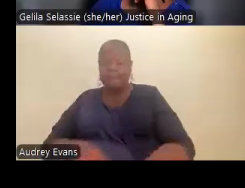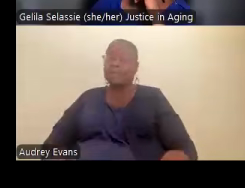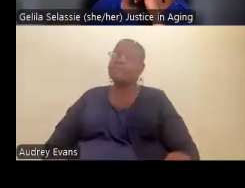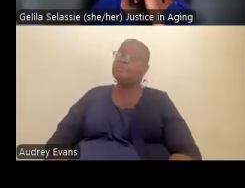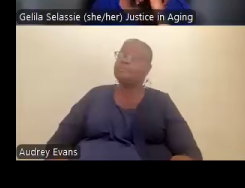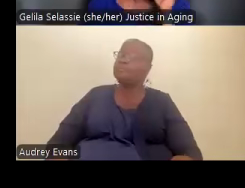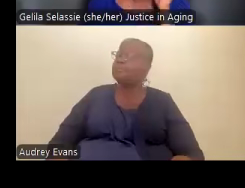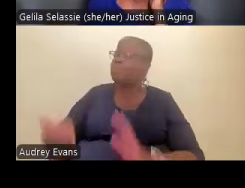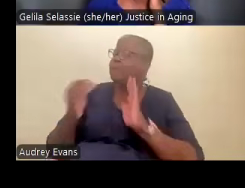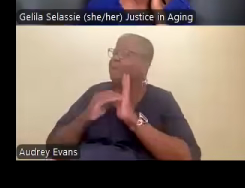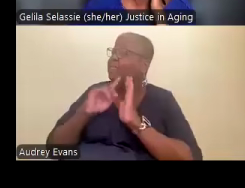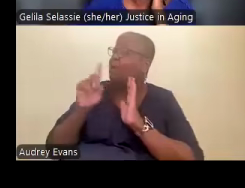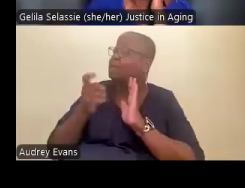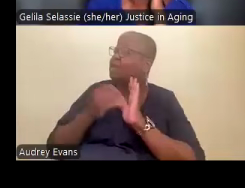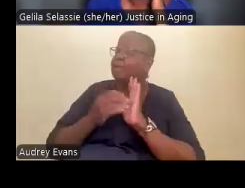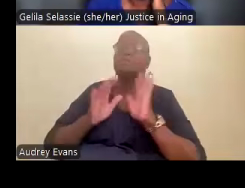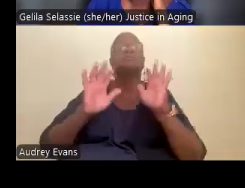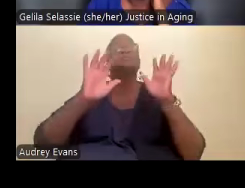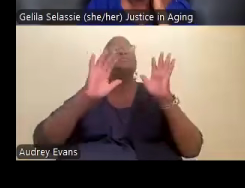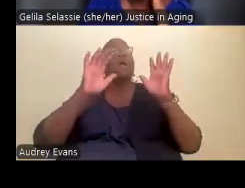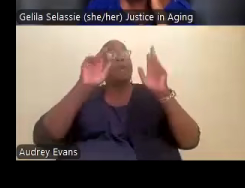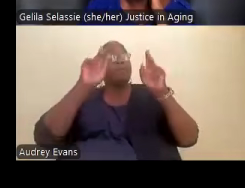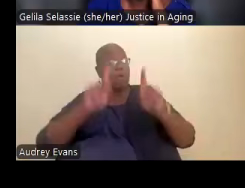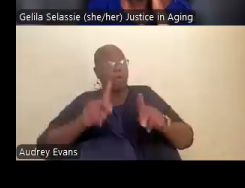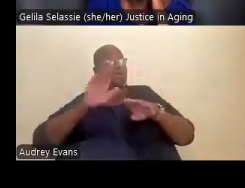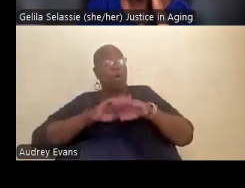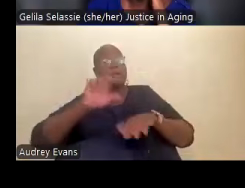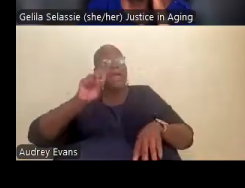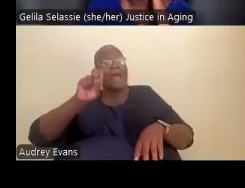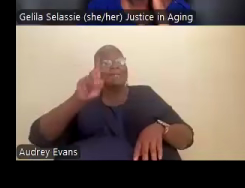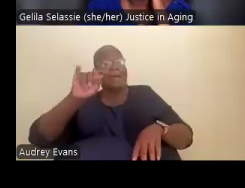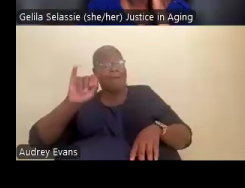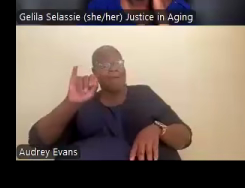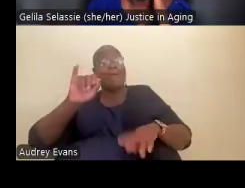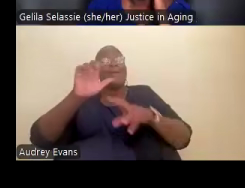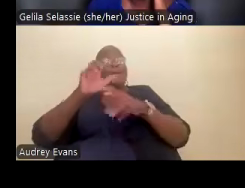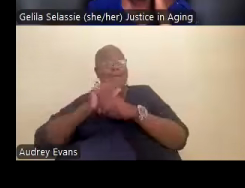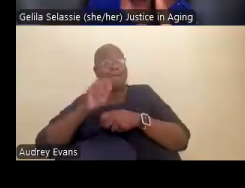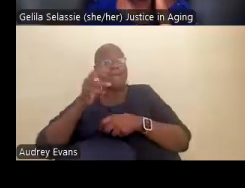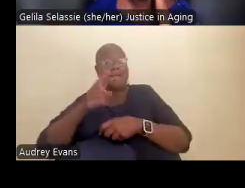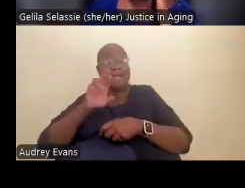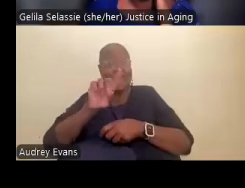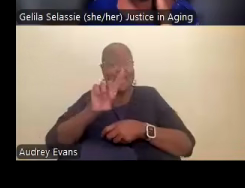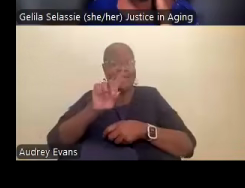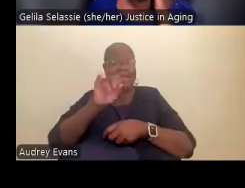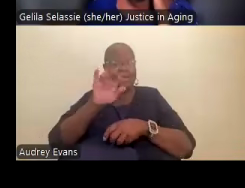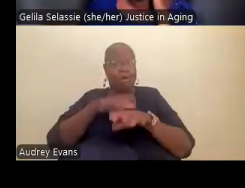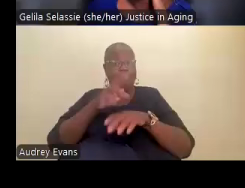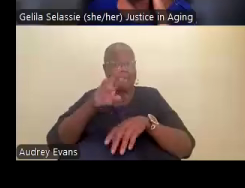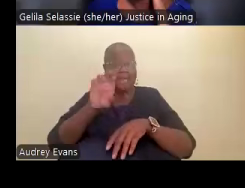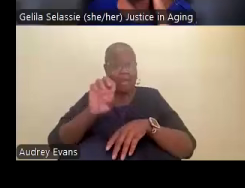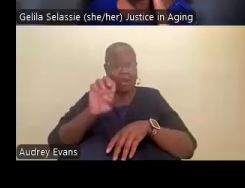Sorry, can you repeat the question again? Oh, sorry. Can someone who's on SSDI get Medicaid if they're also on Medicare?